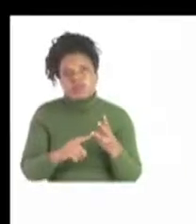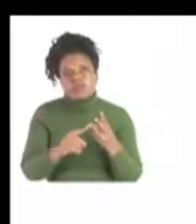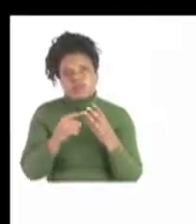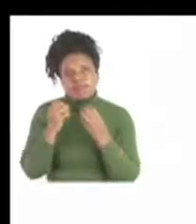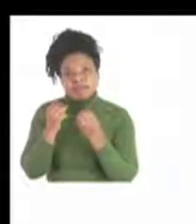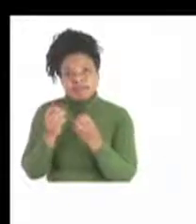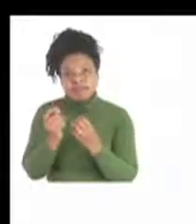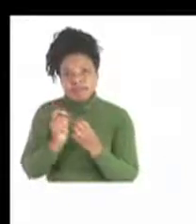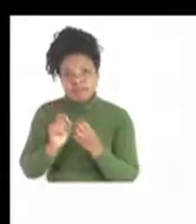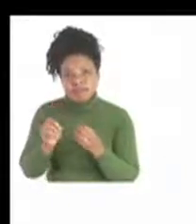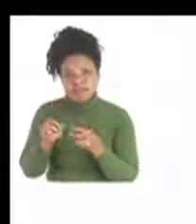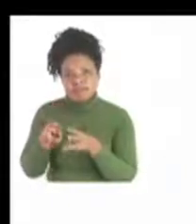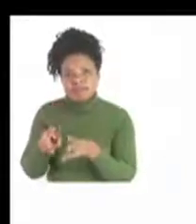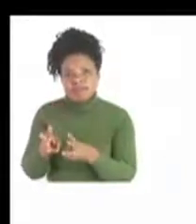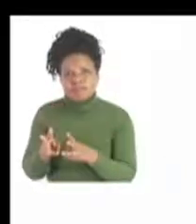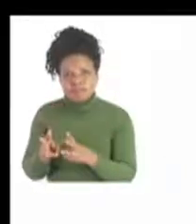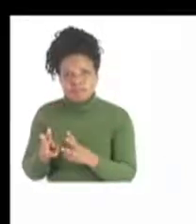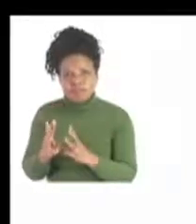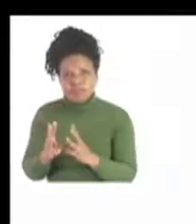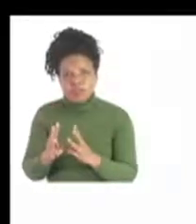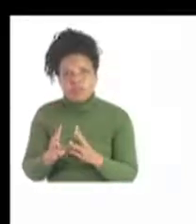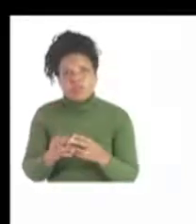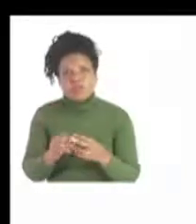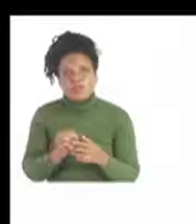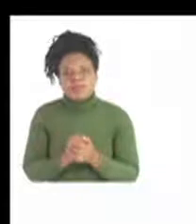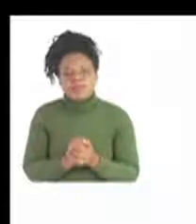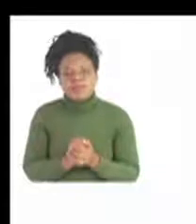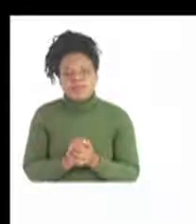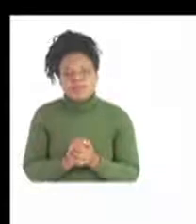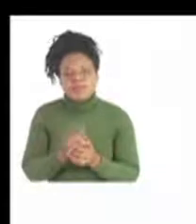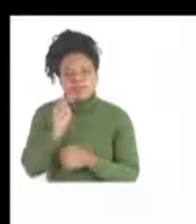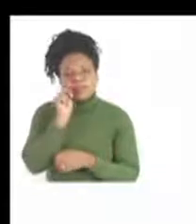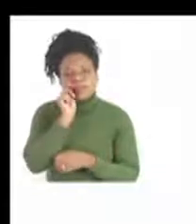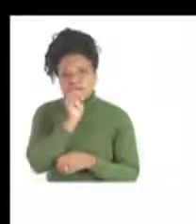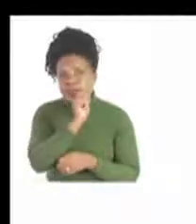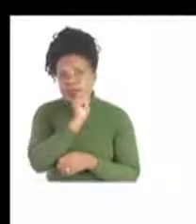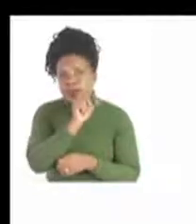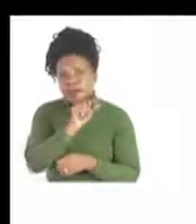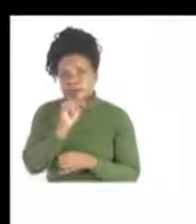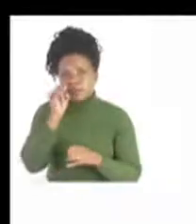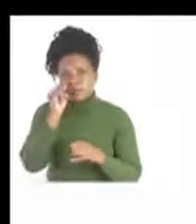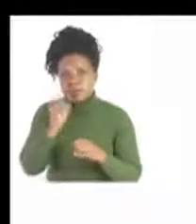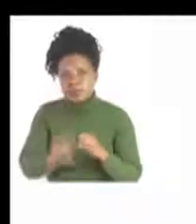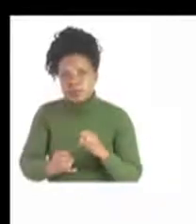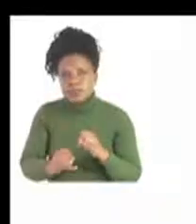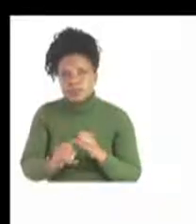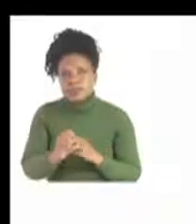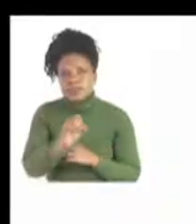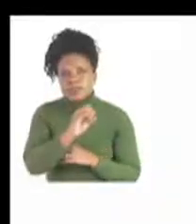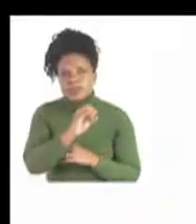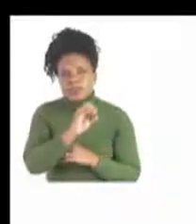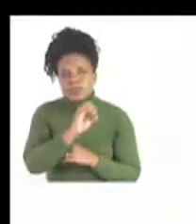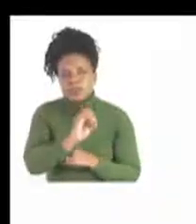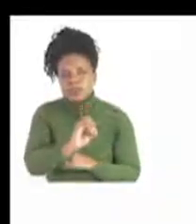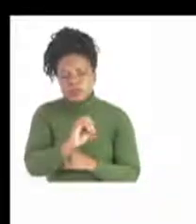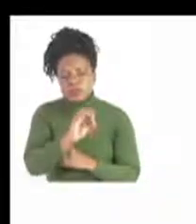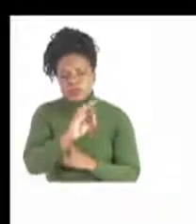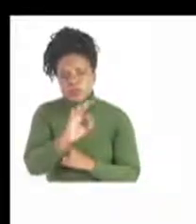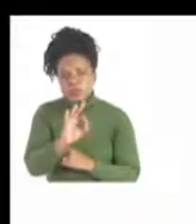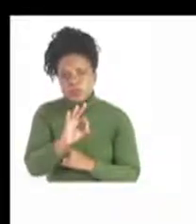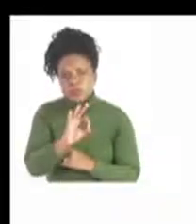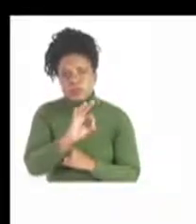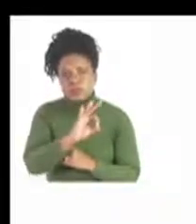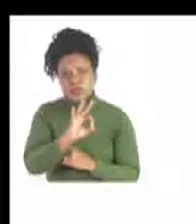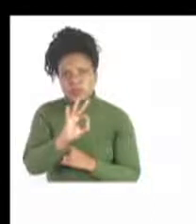as nouns ending in O, F, FF, or FE, irregular